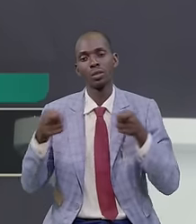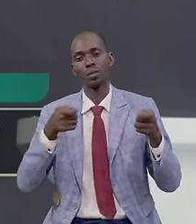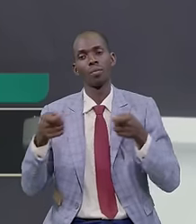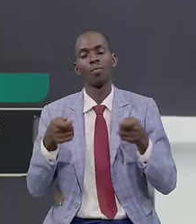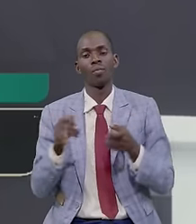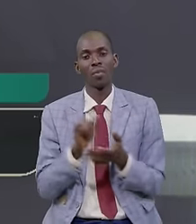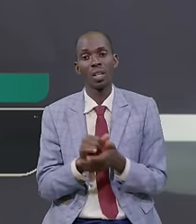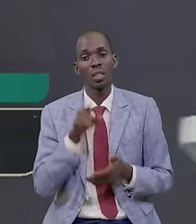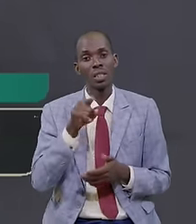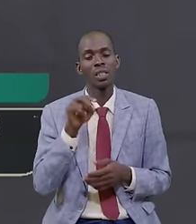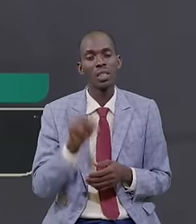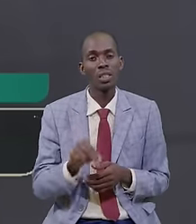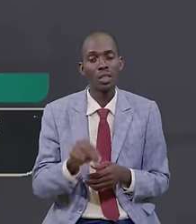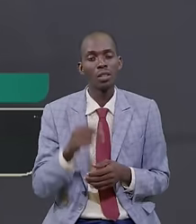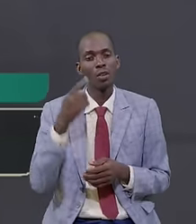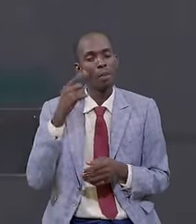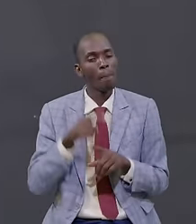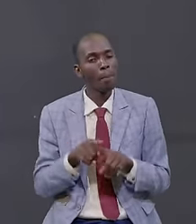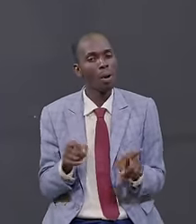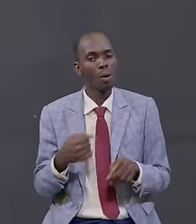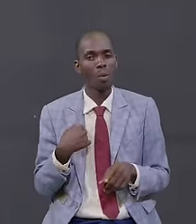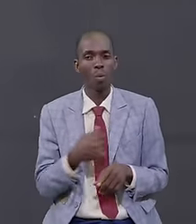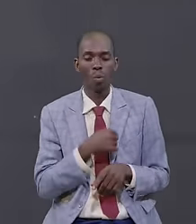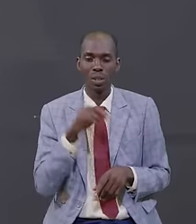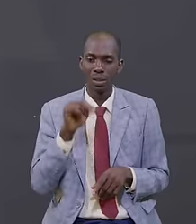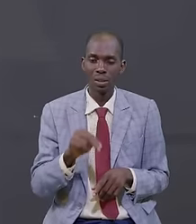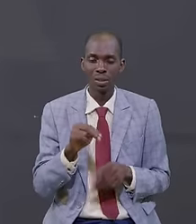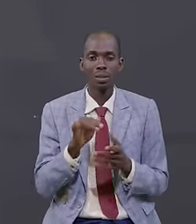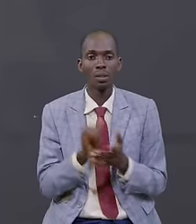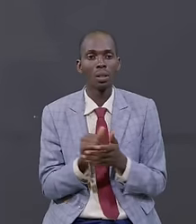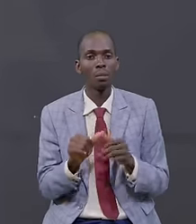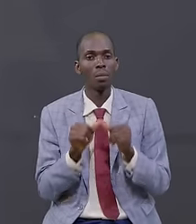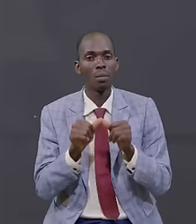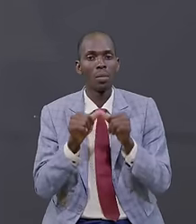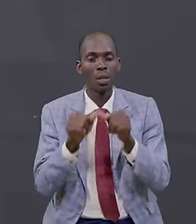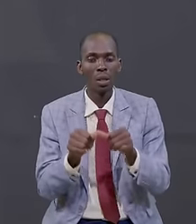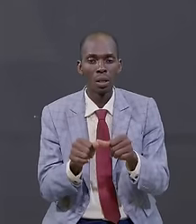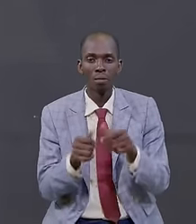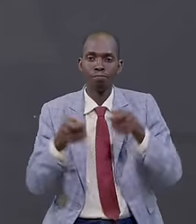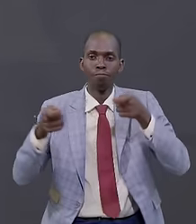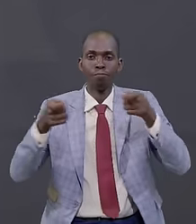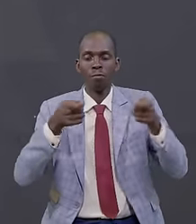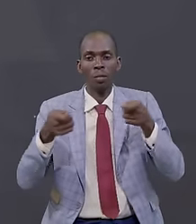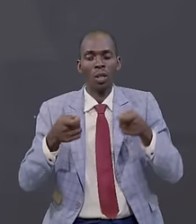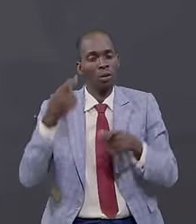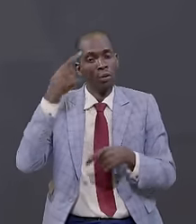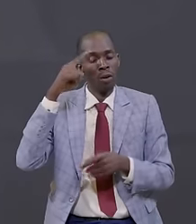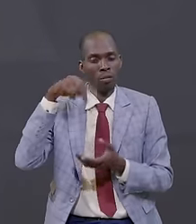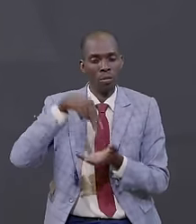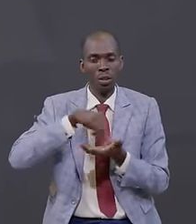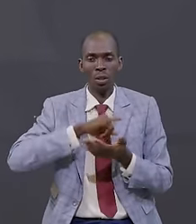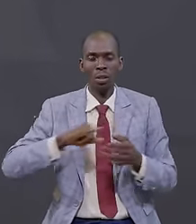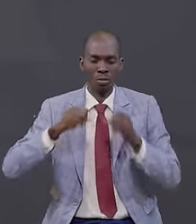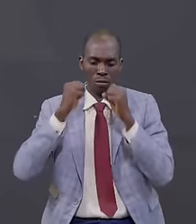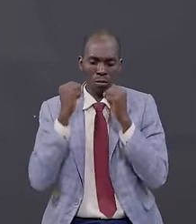needs. But we need that perpetual dominion for standing fast